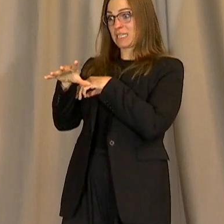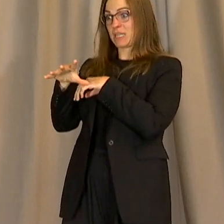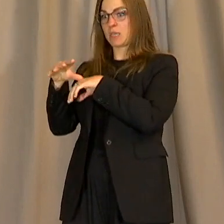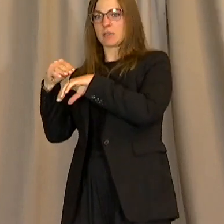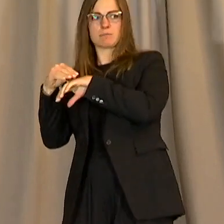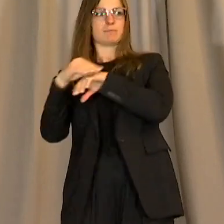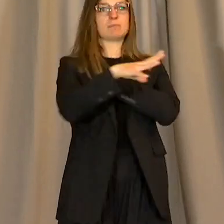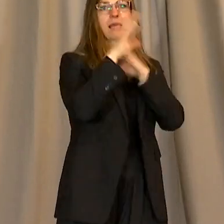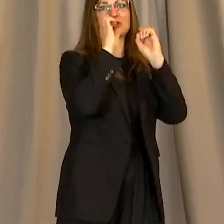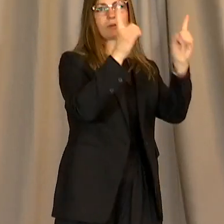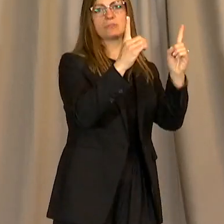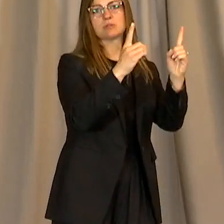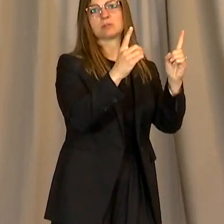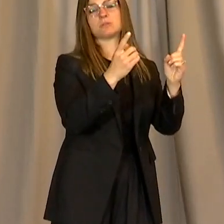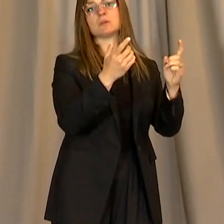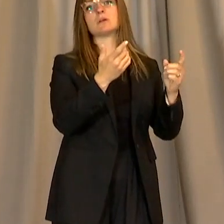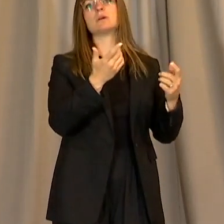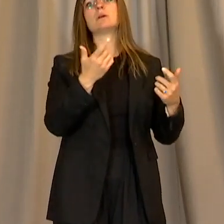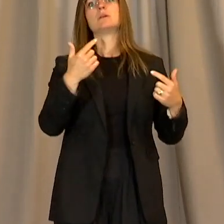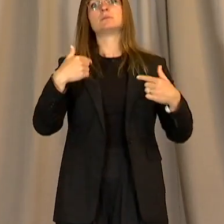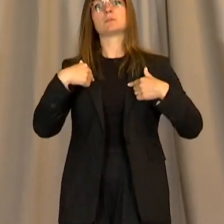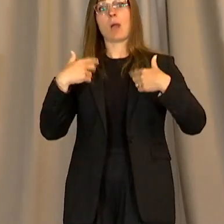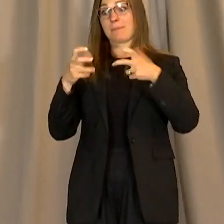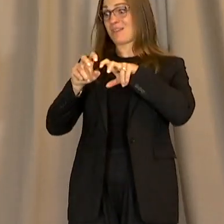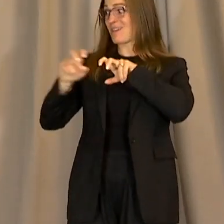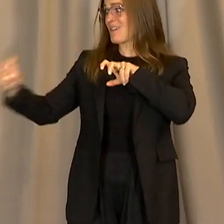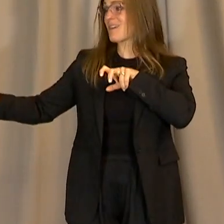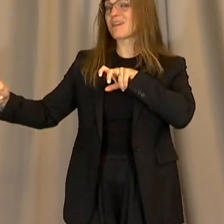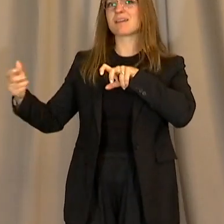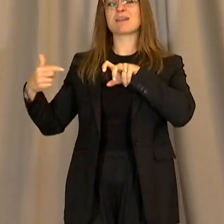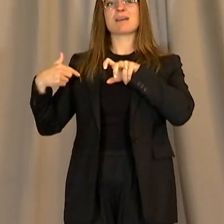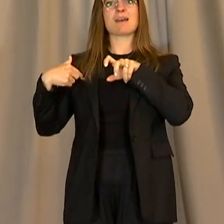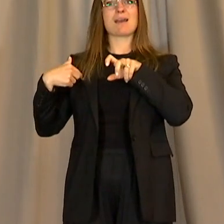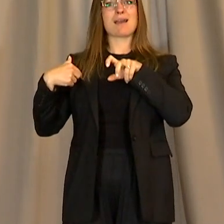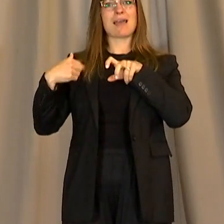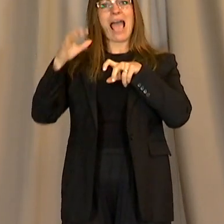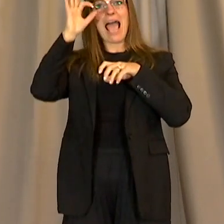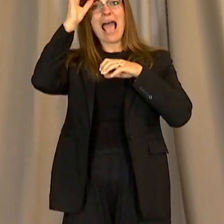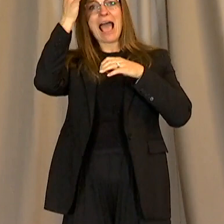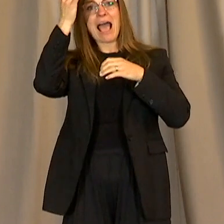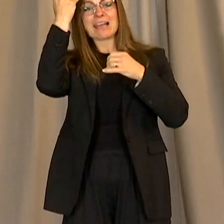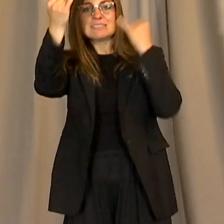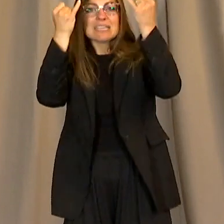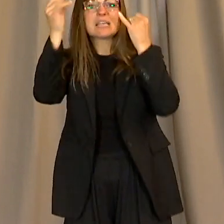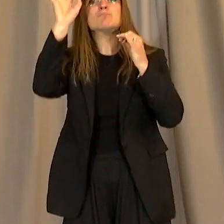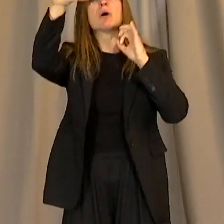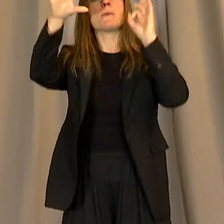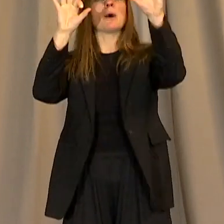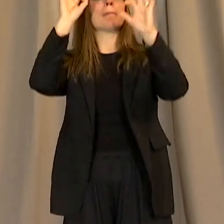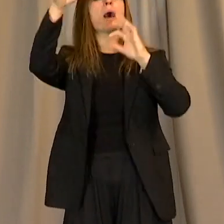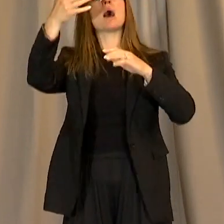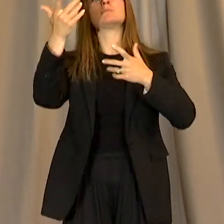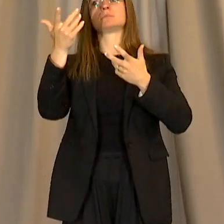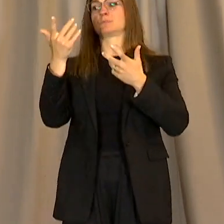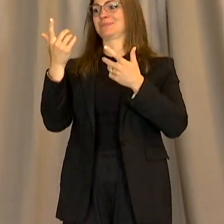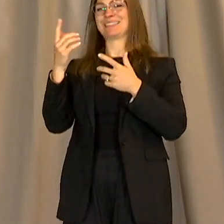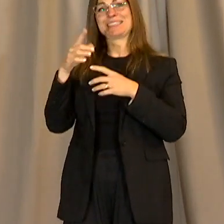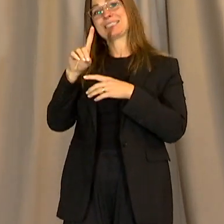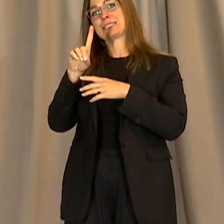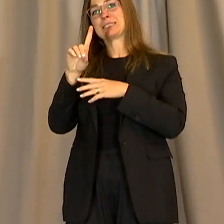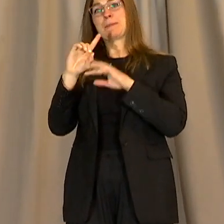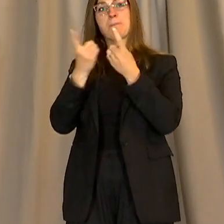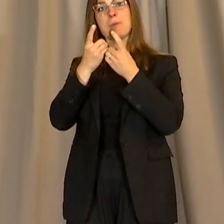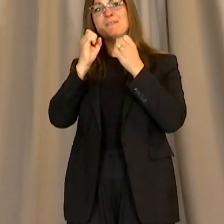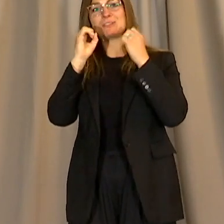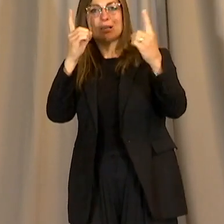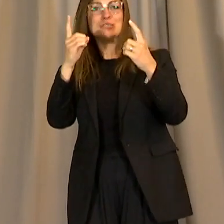So being able to sit here on this panel and share some ideas today that we're working on at the Department of Education, I'm really